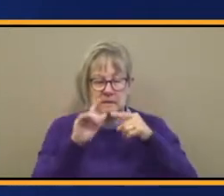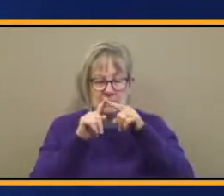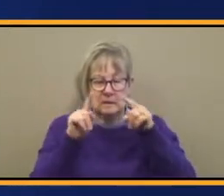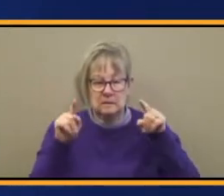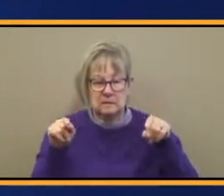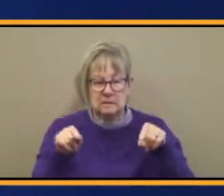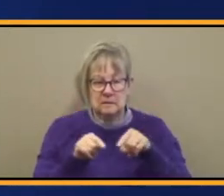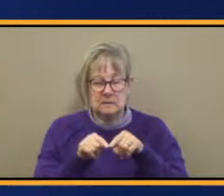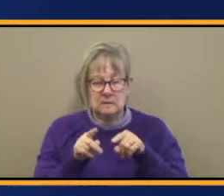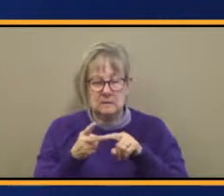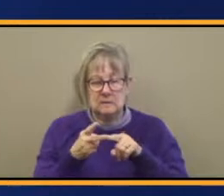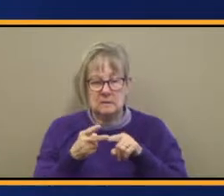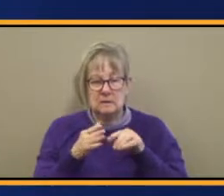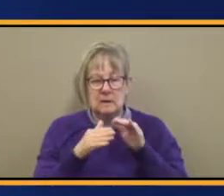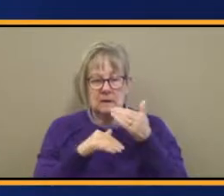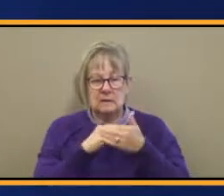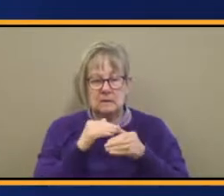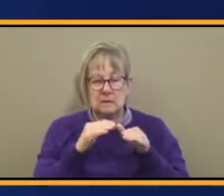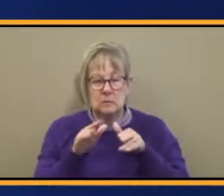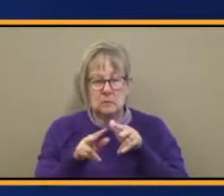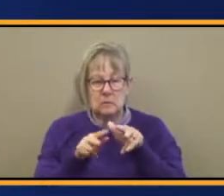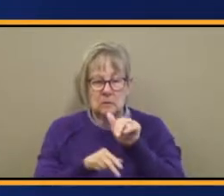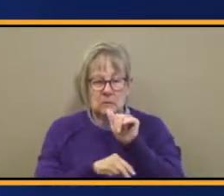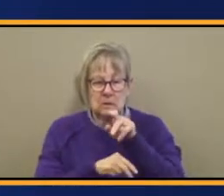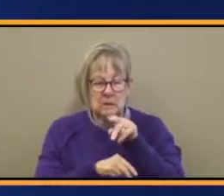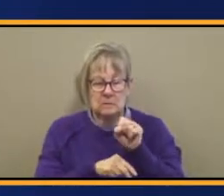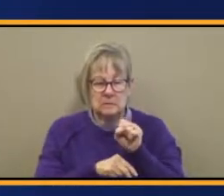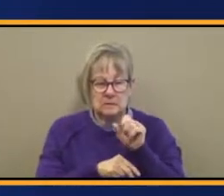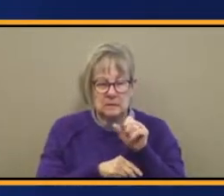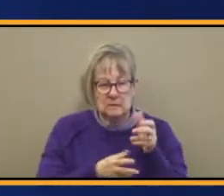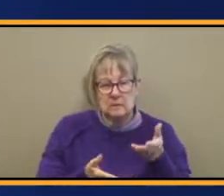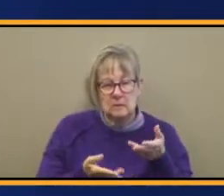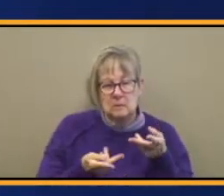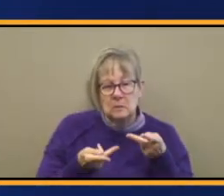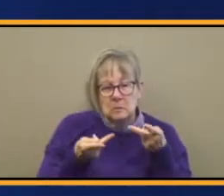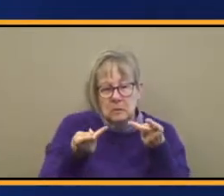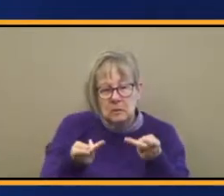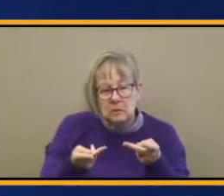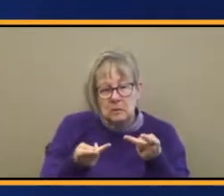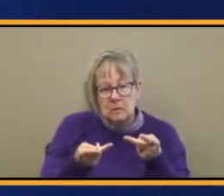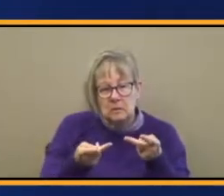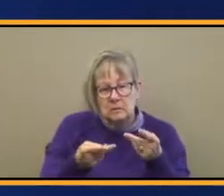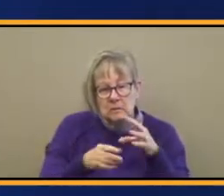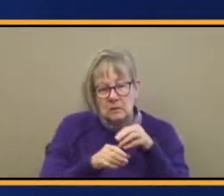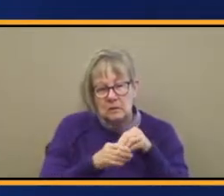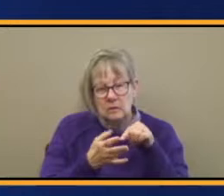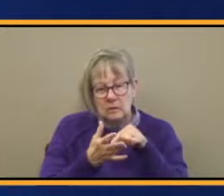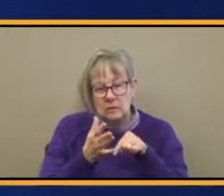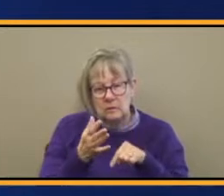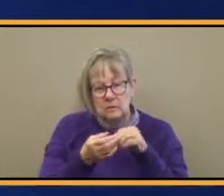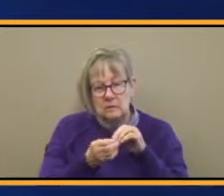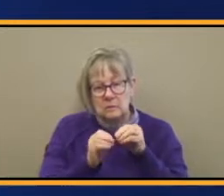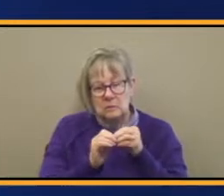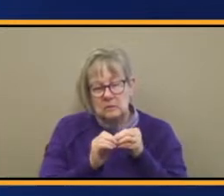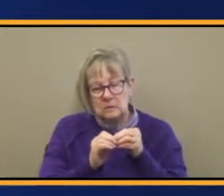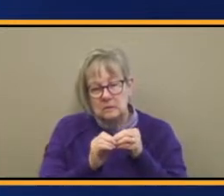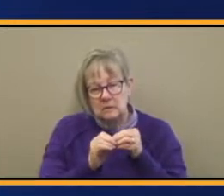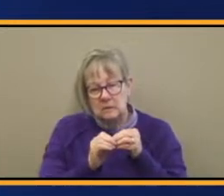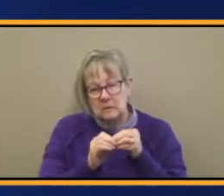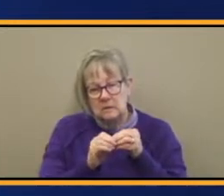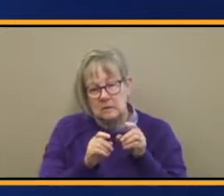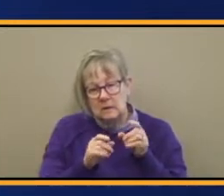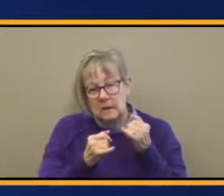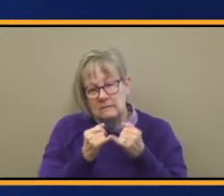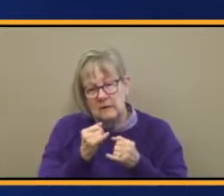$150,000. And then sidewalk gaps, don't understand the proposal, but if there's not a proposal, if we can include those for persons with disabilities. And